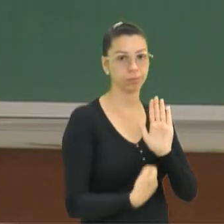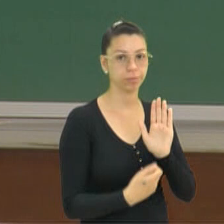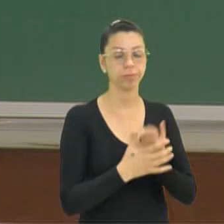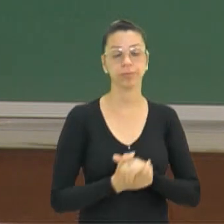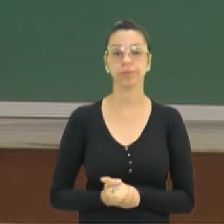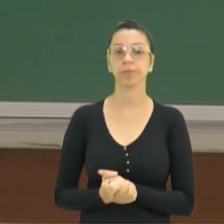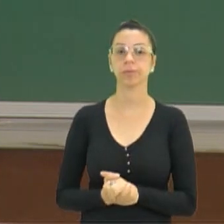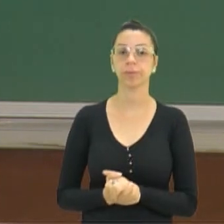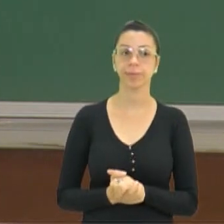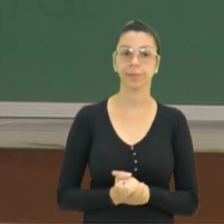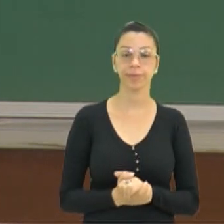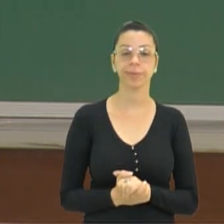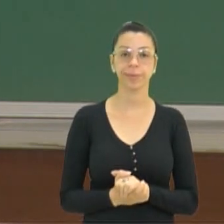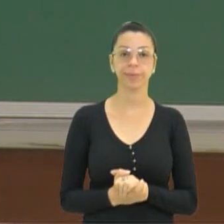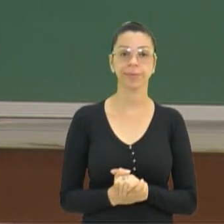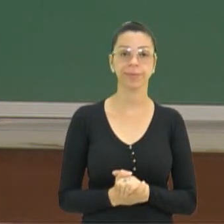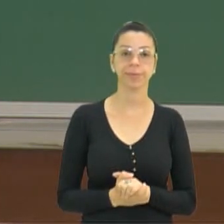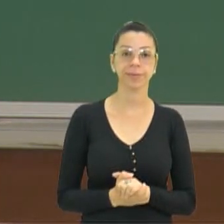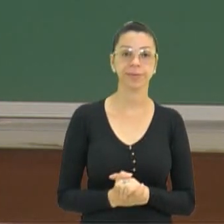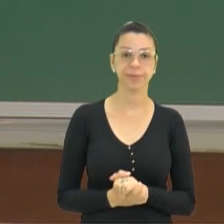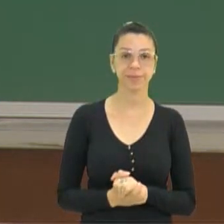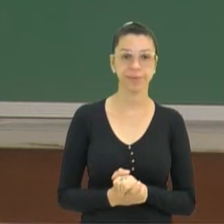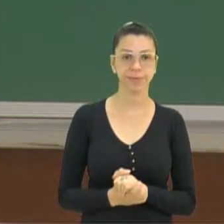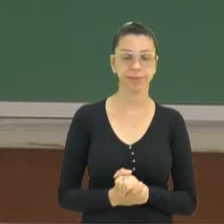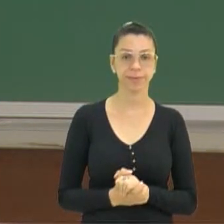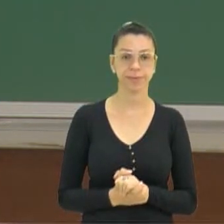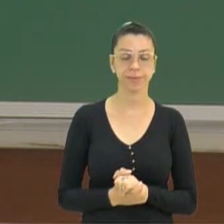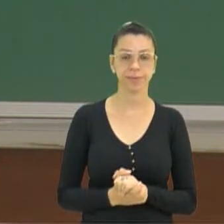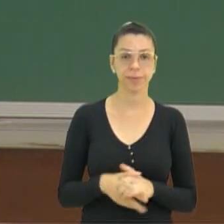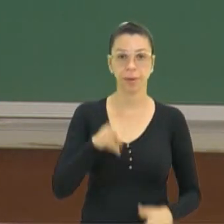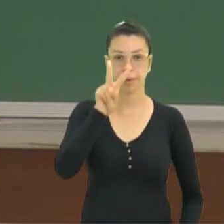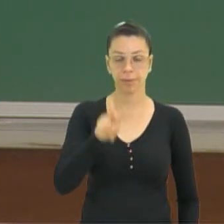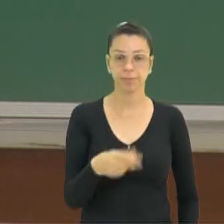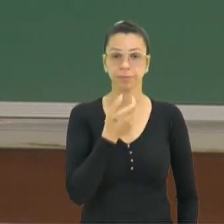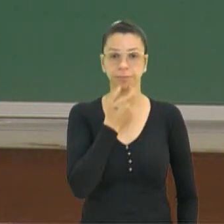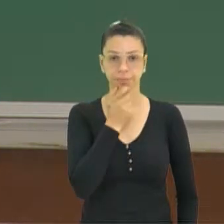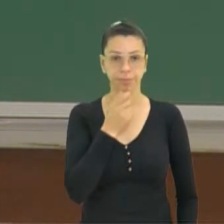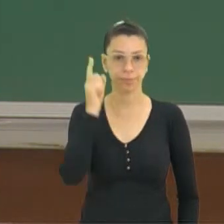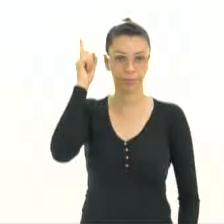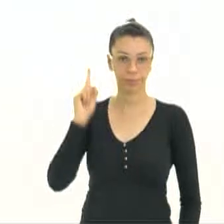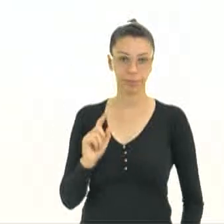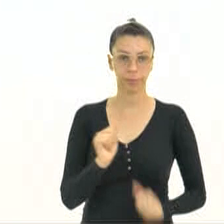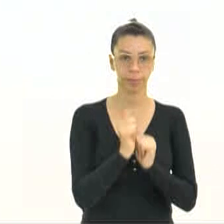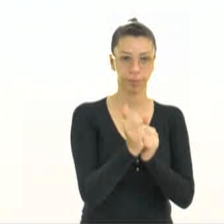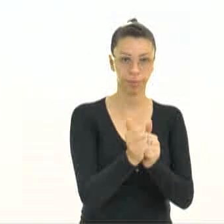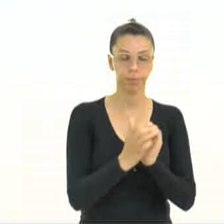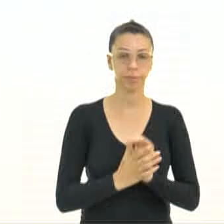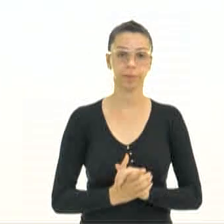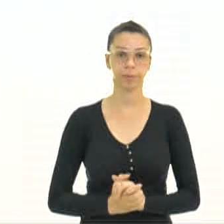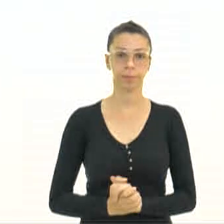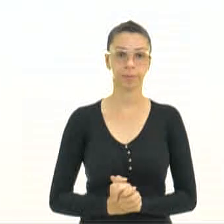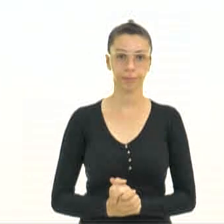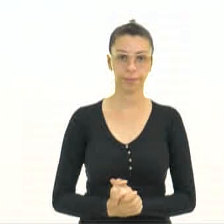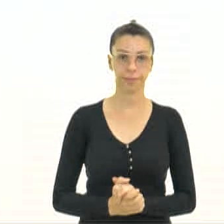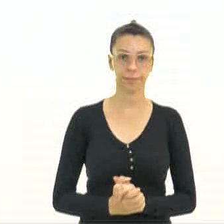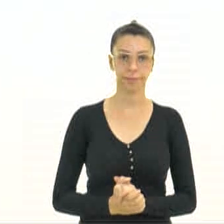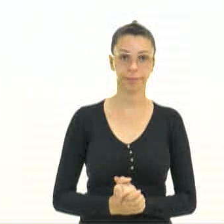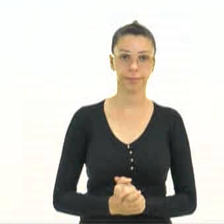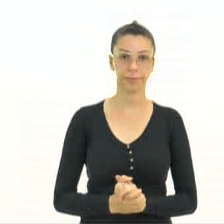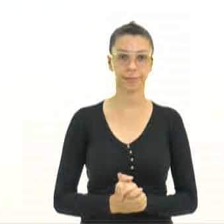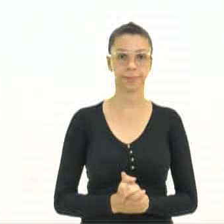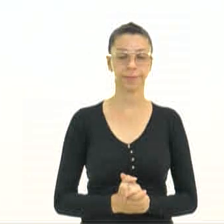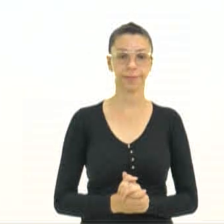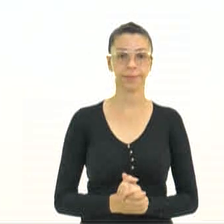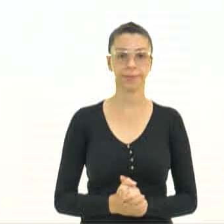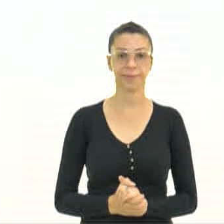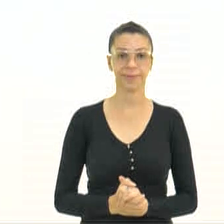Bom, literature is the only place in any society where, with the necessary of our own heads, we can hear voices talking about